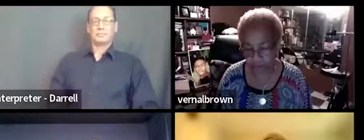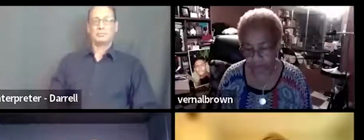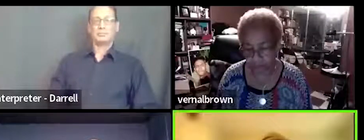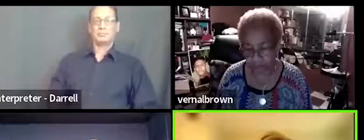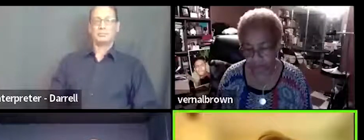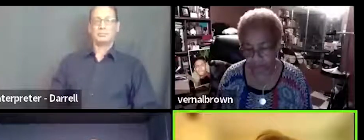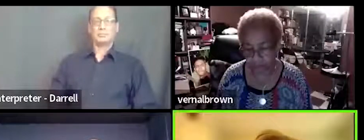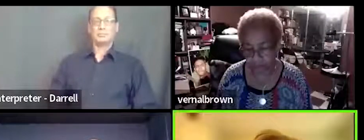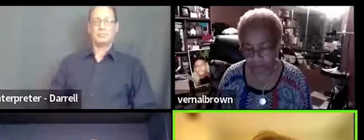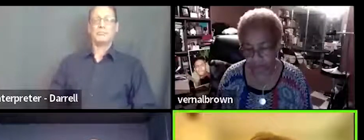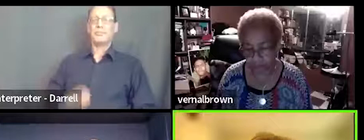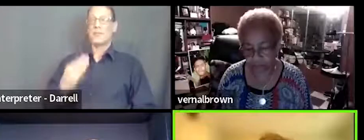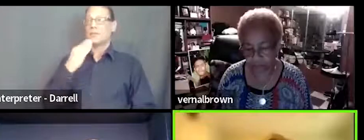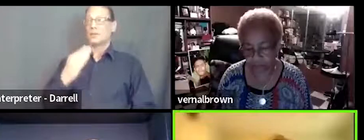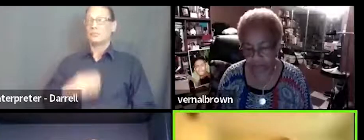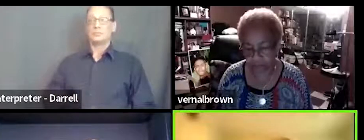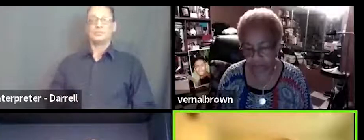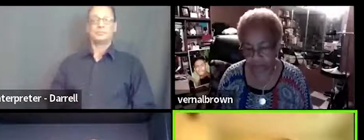Thank you.